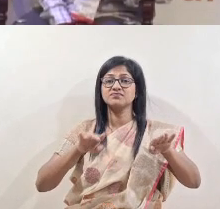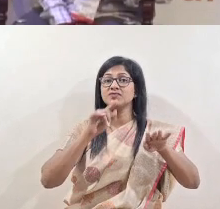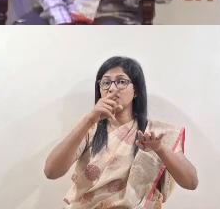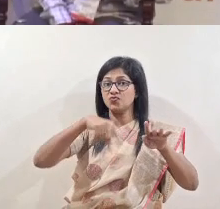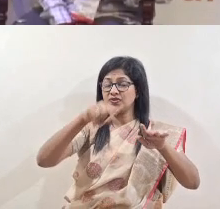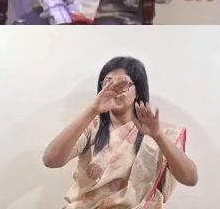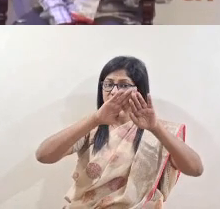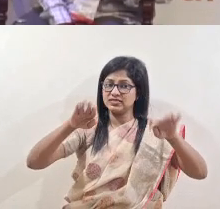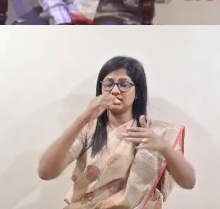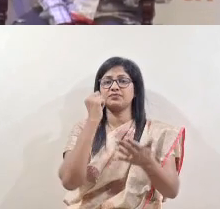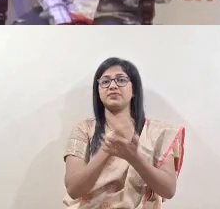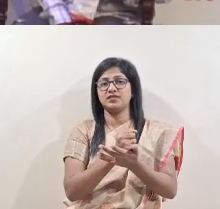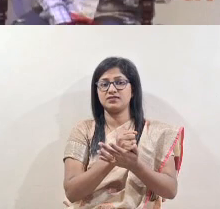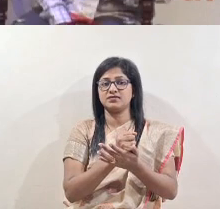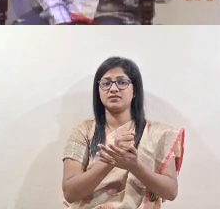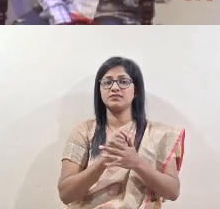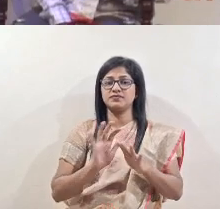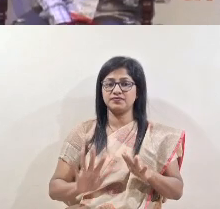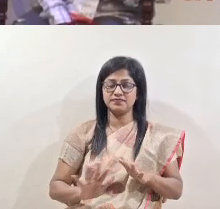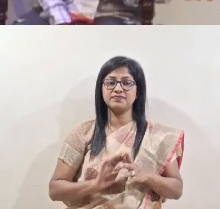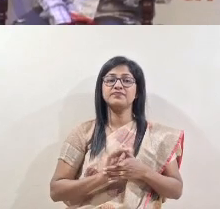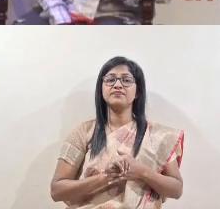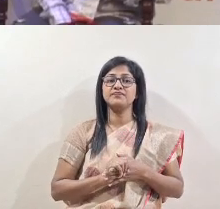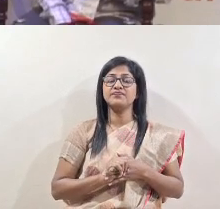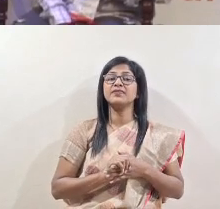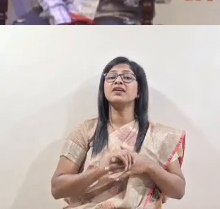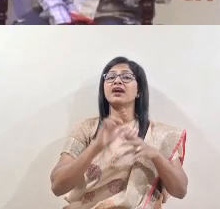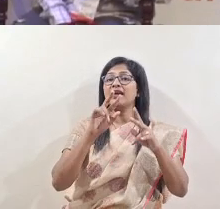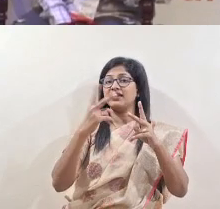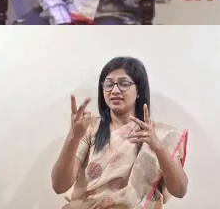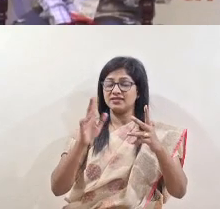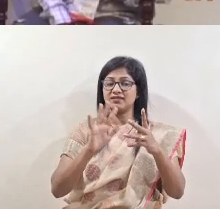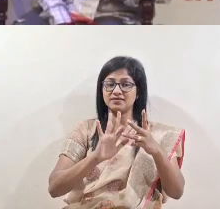need to distinguish. The other is that,